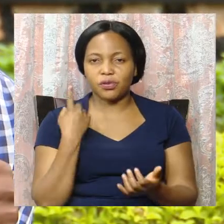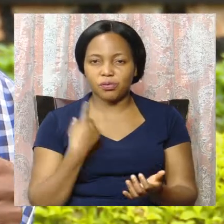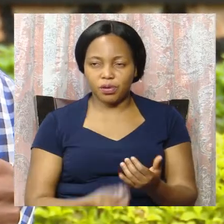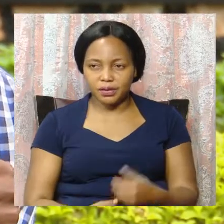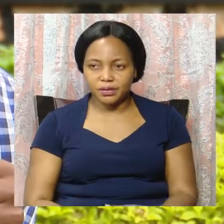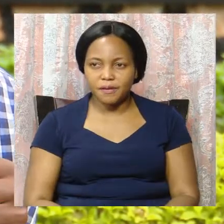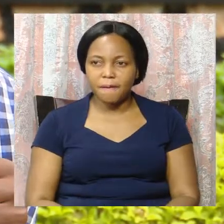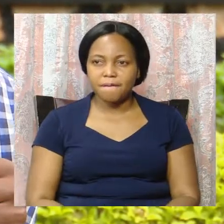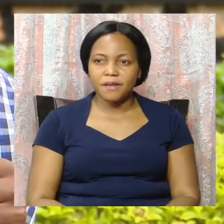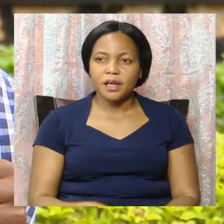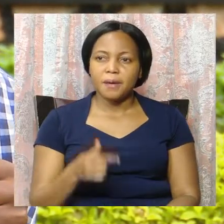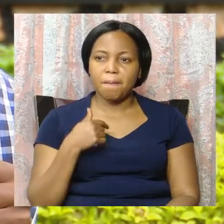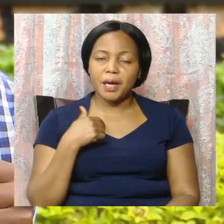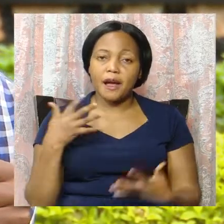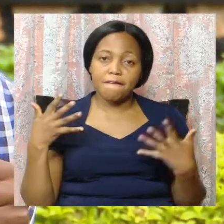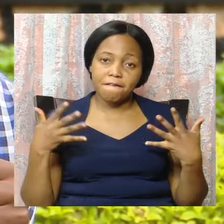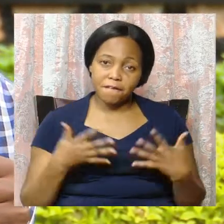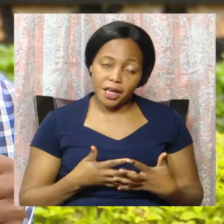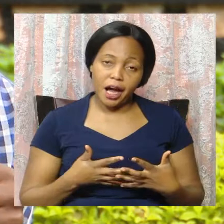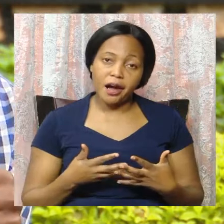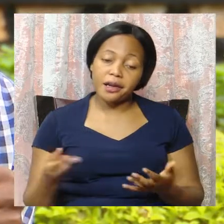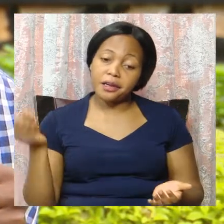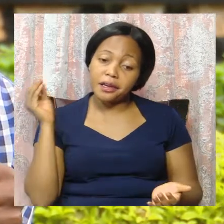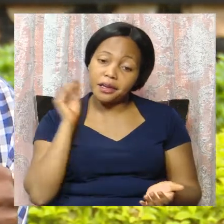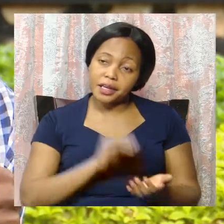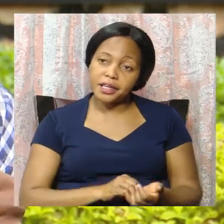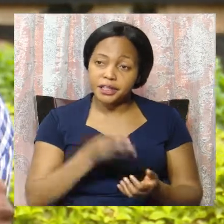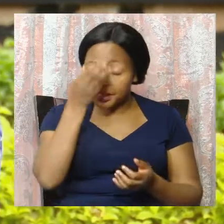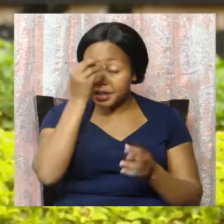is like I fear to repeat my year,